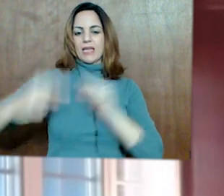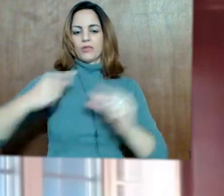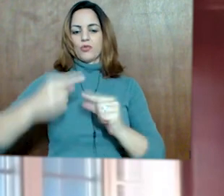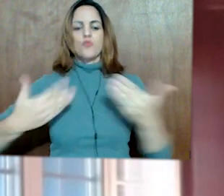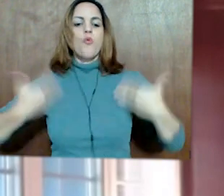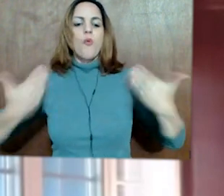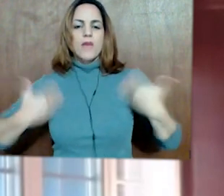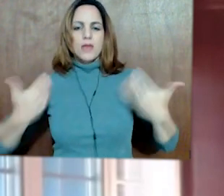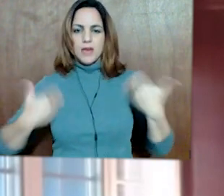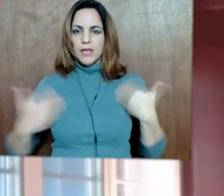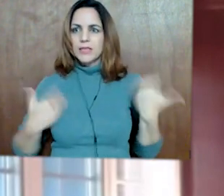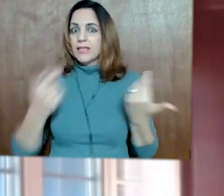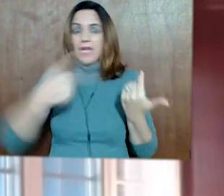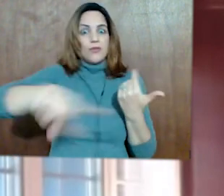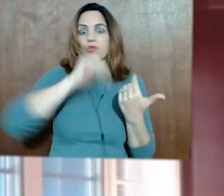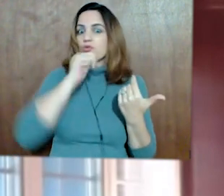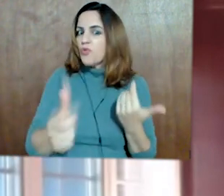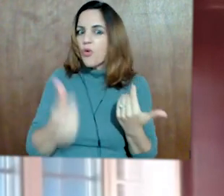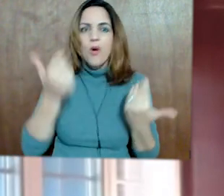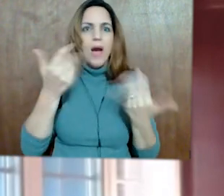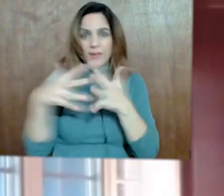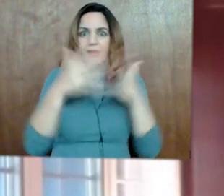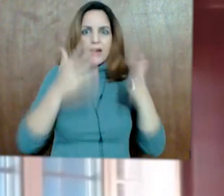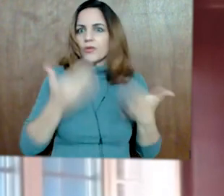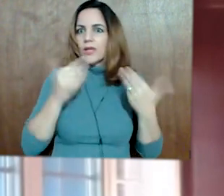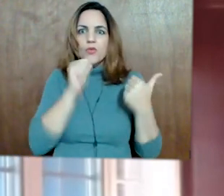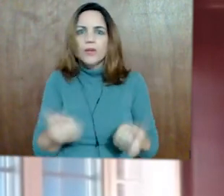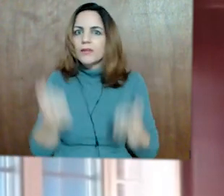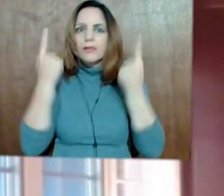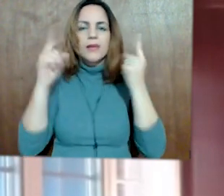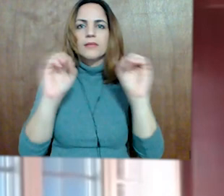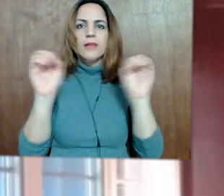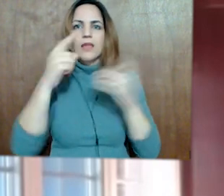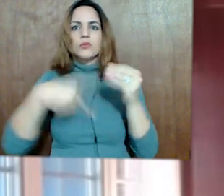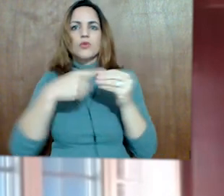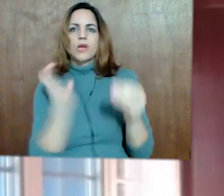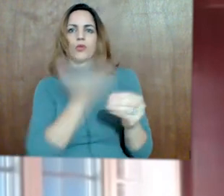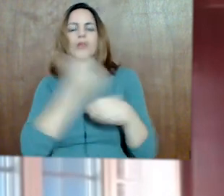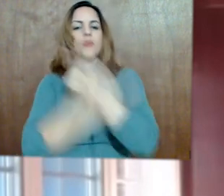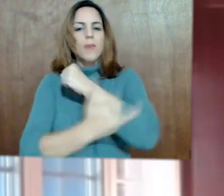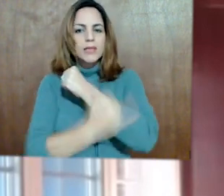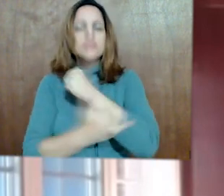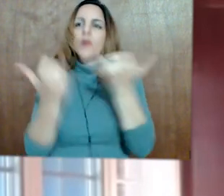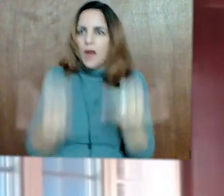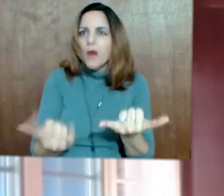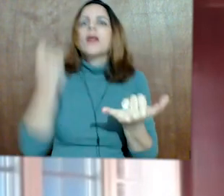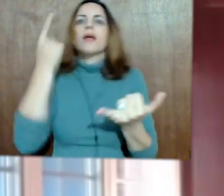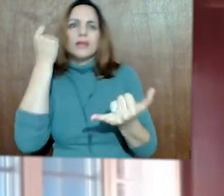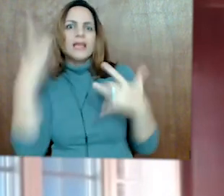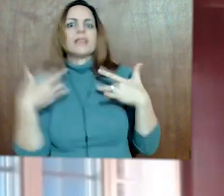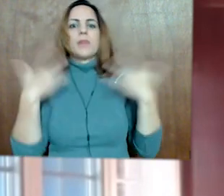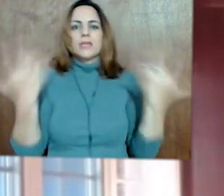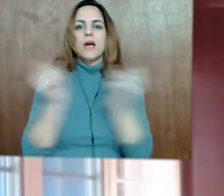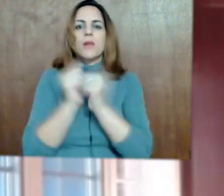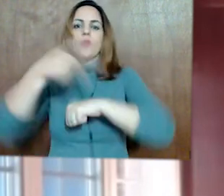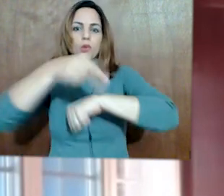knowledge and understanding about the fact that our country was still holding colonies. And, you know, I think the members